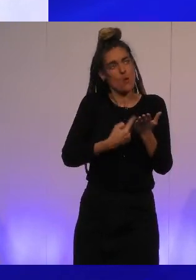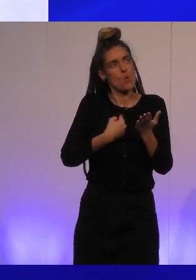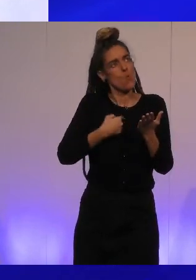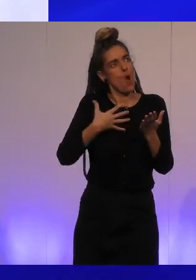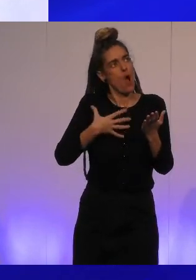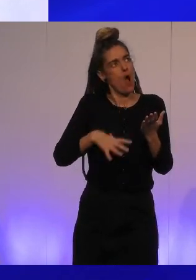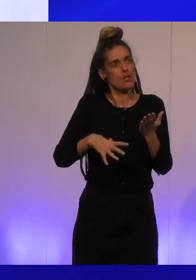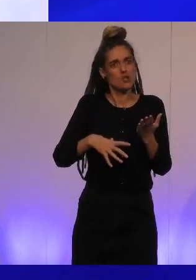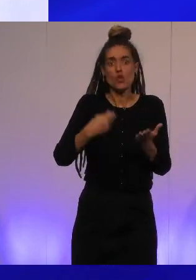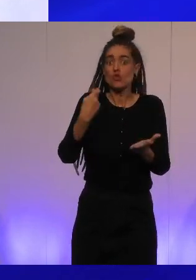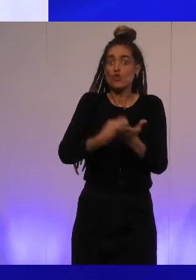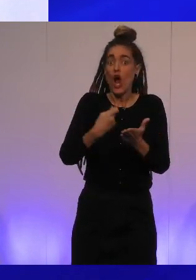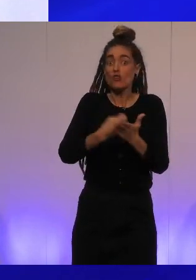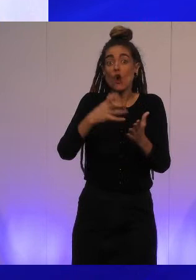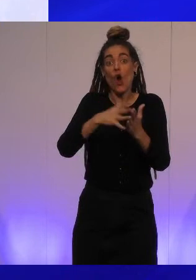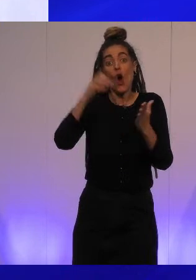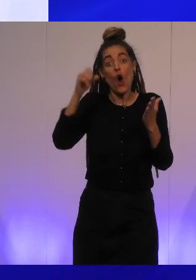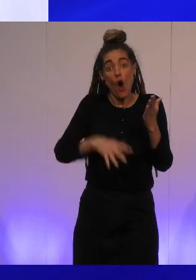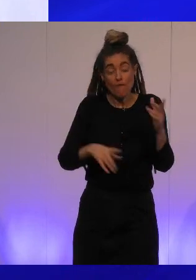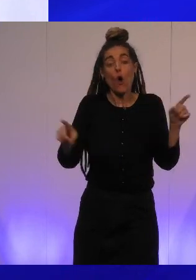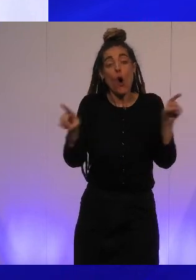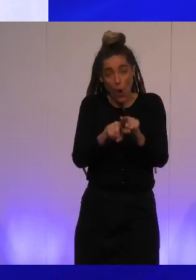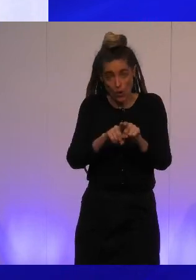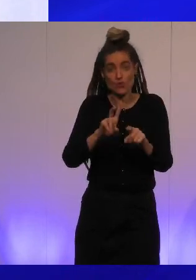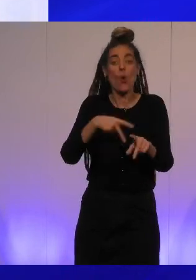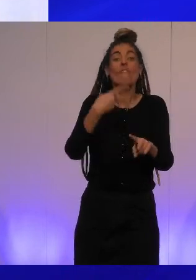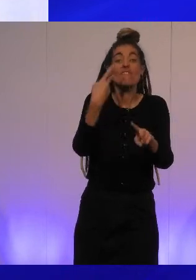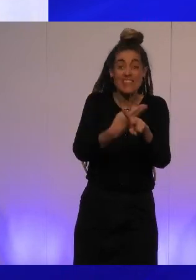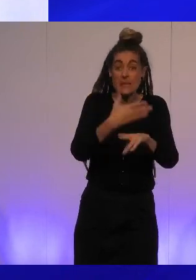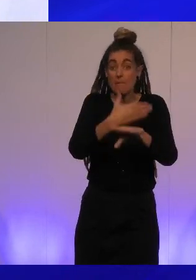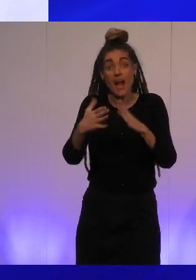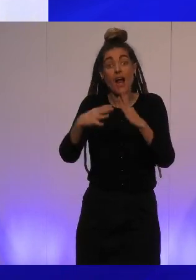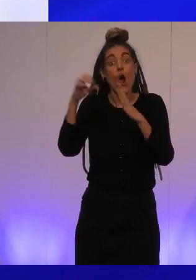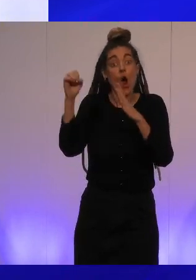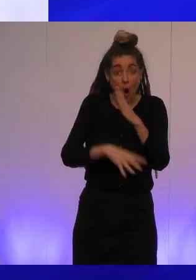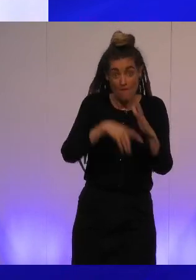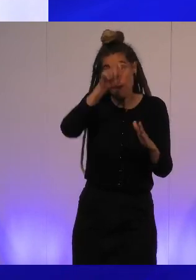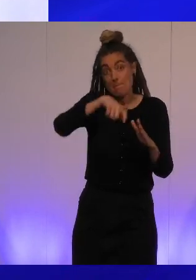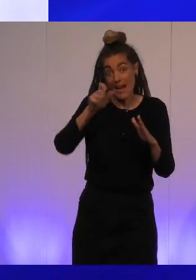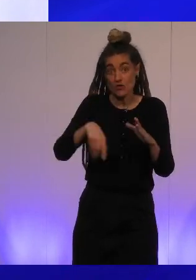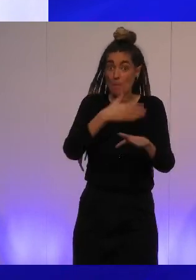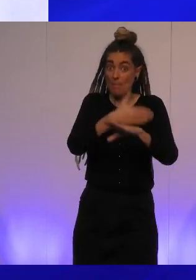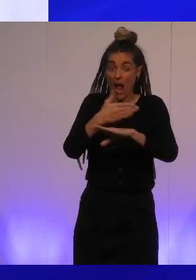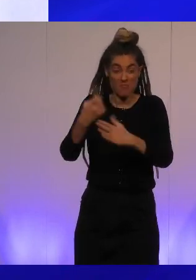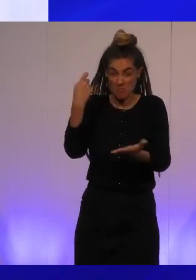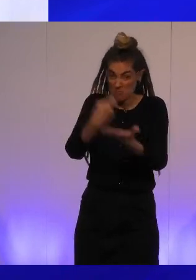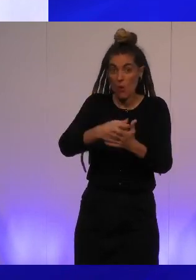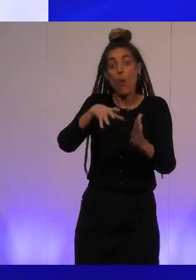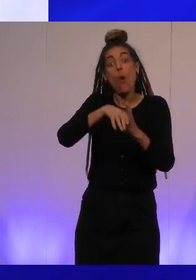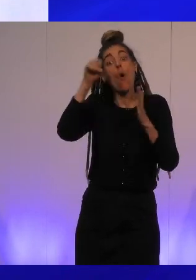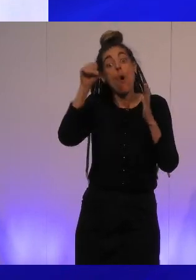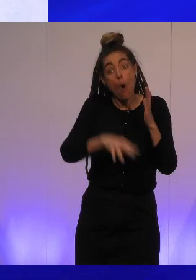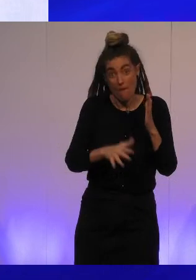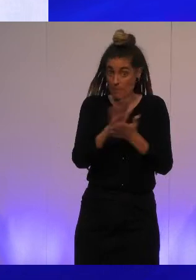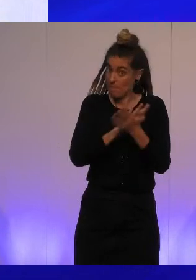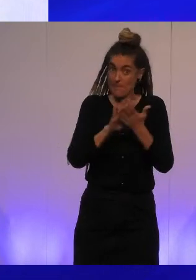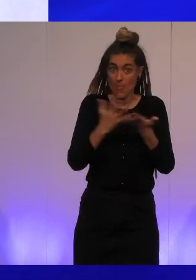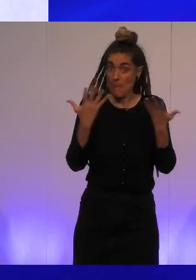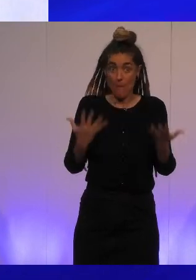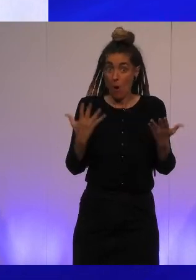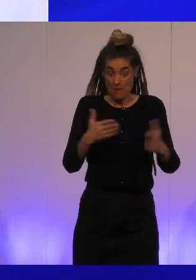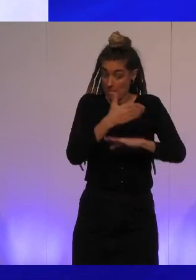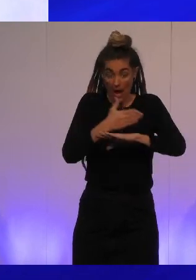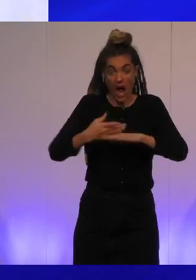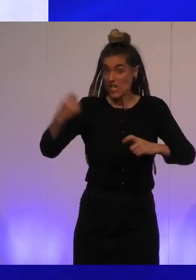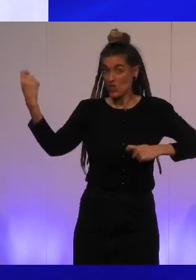with visitor and patient parking. So again, at the moment, there is still no charging and